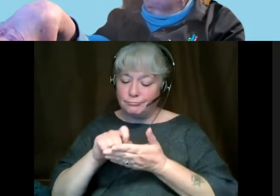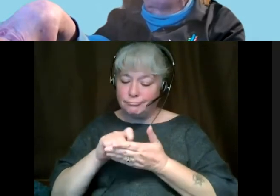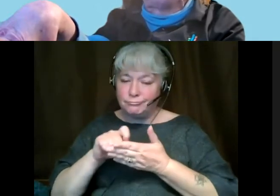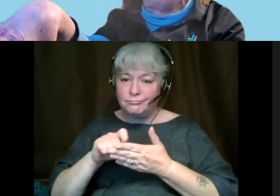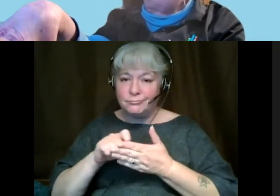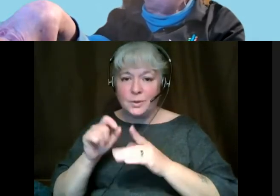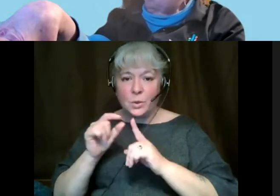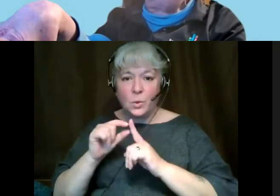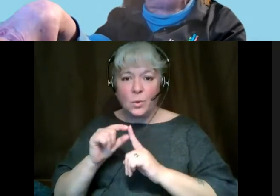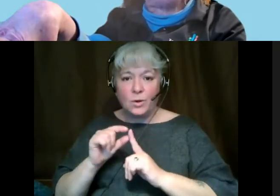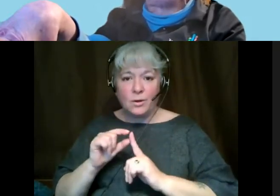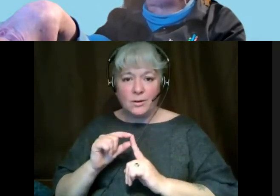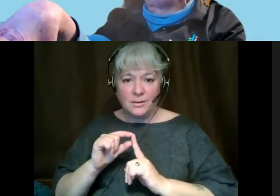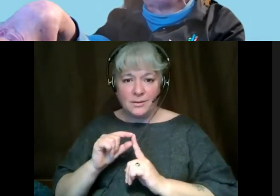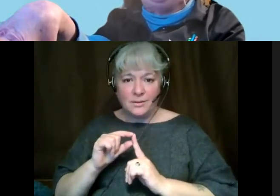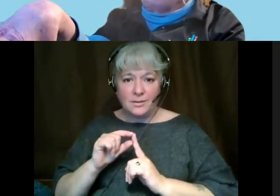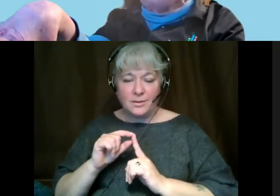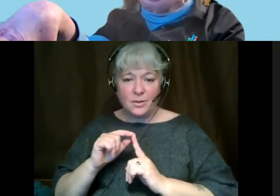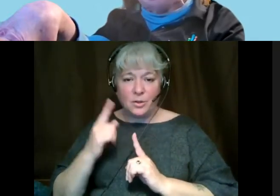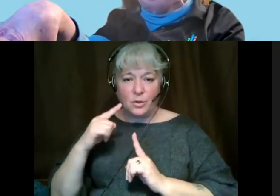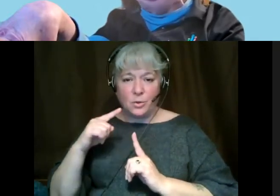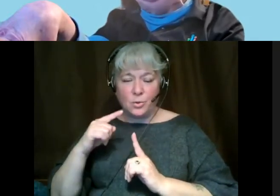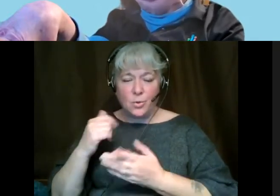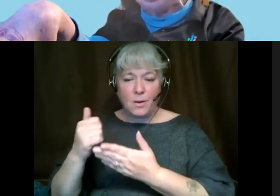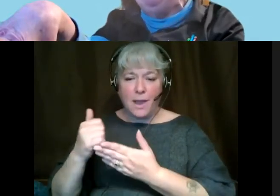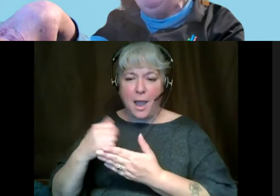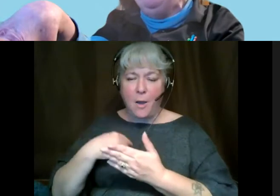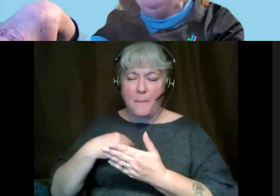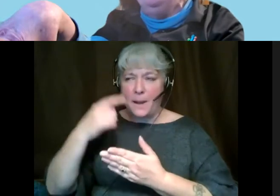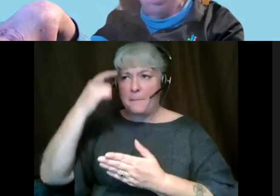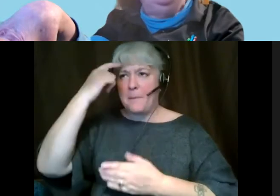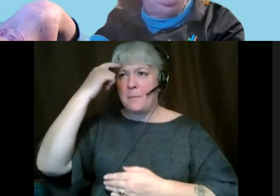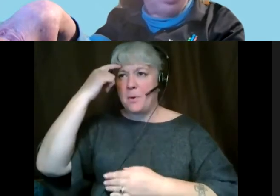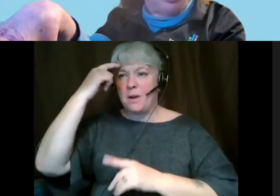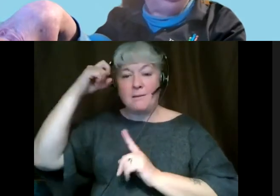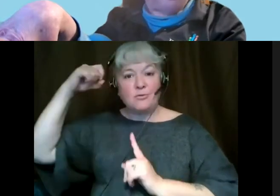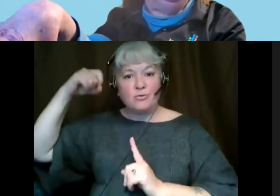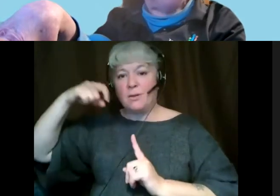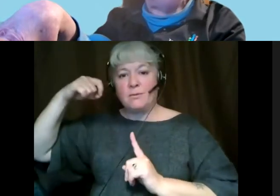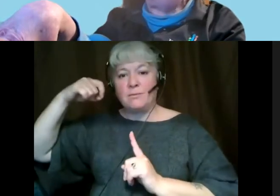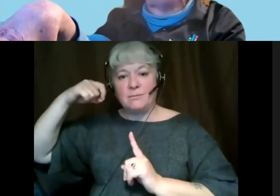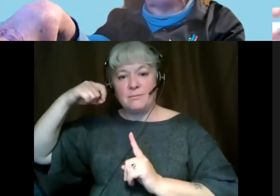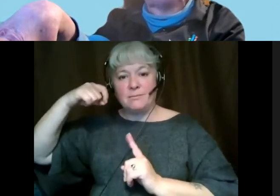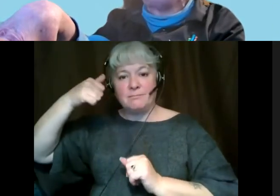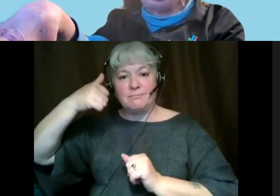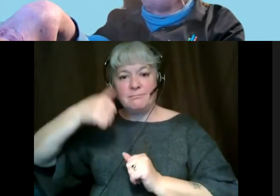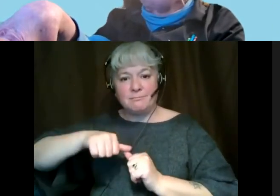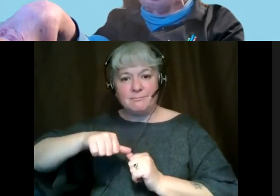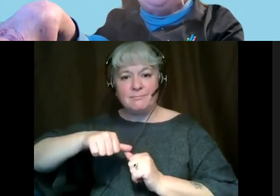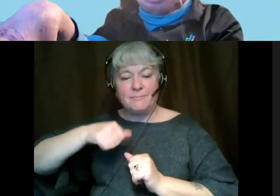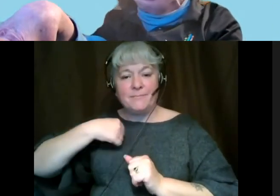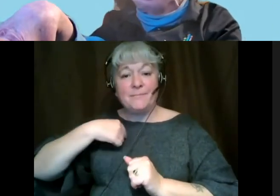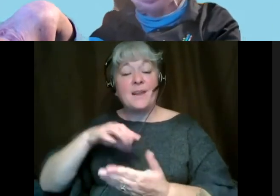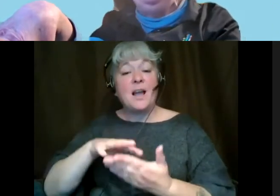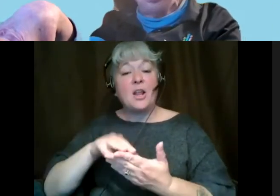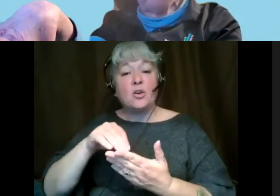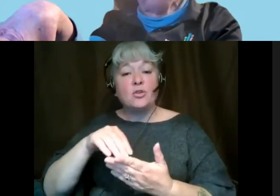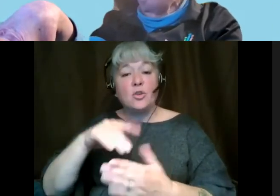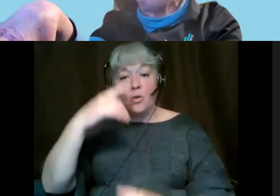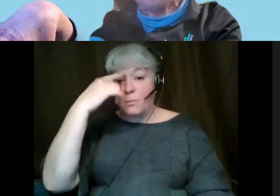words to trigger my memory. And I learned to